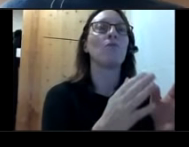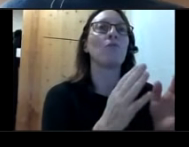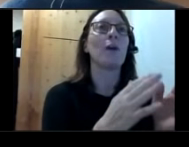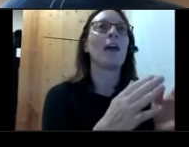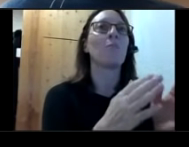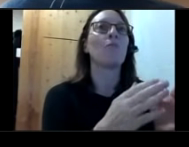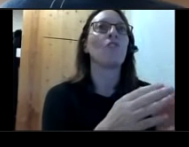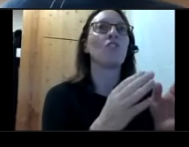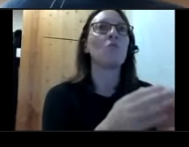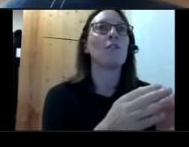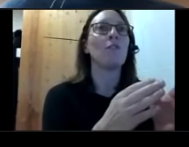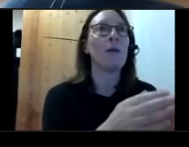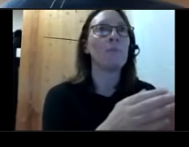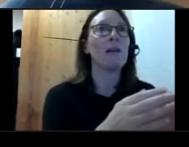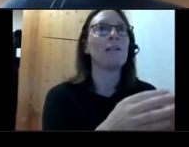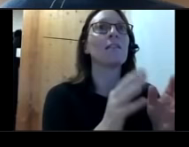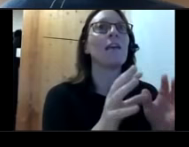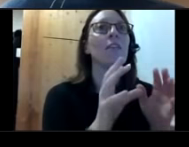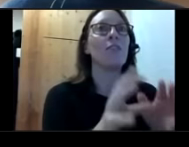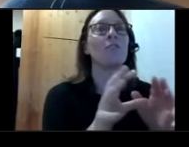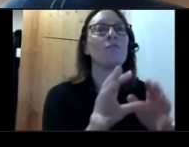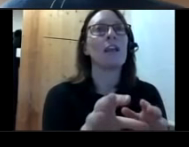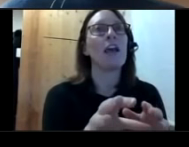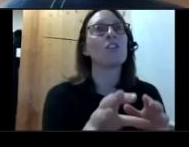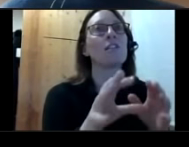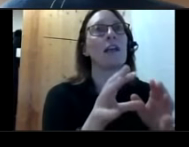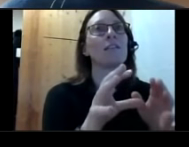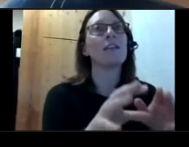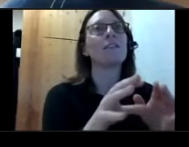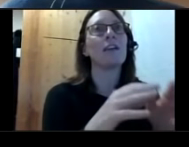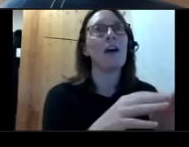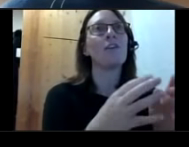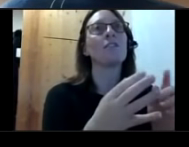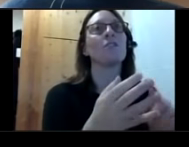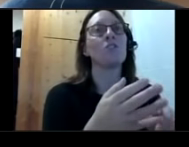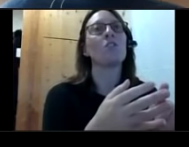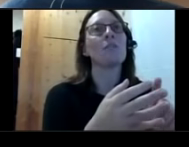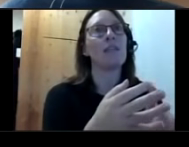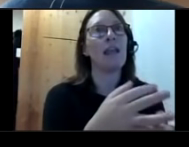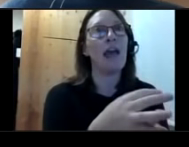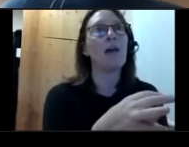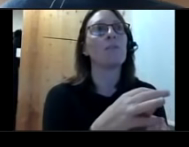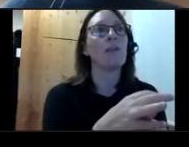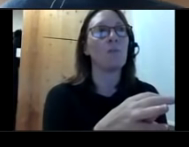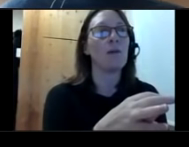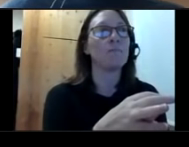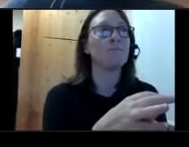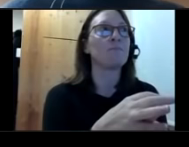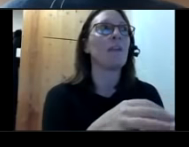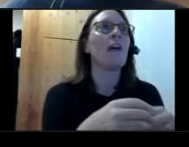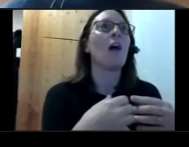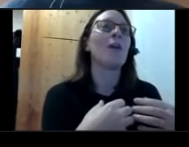we've thought of WCAG before solely for websites, this regulations and standard covers documents and apps as